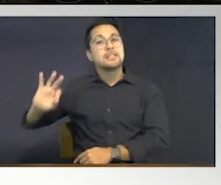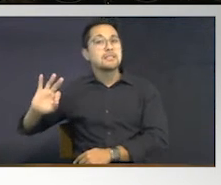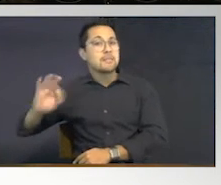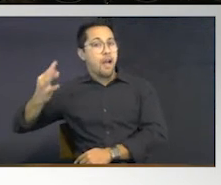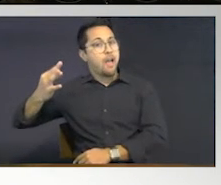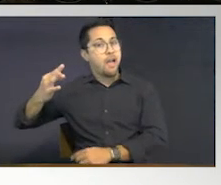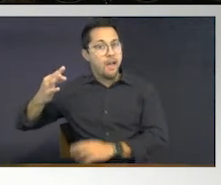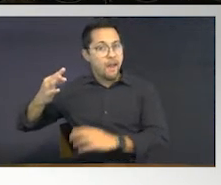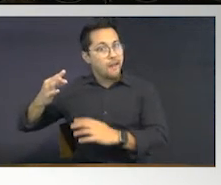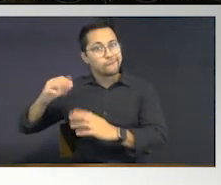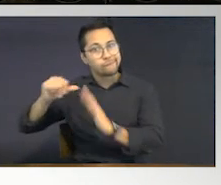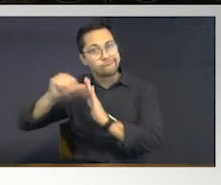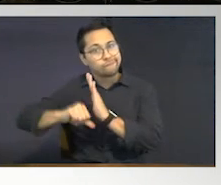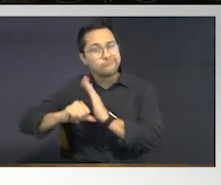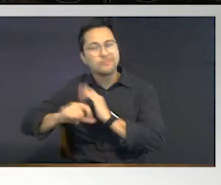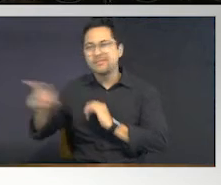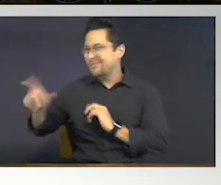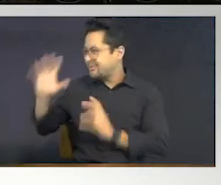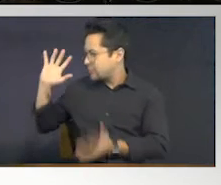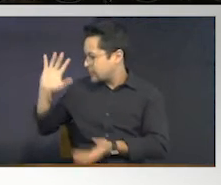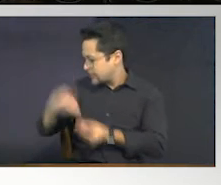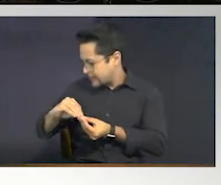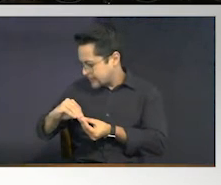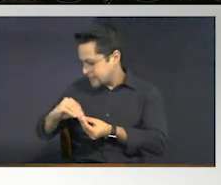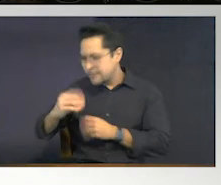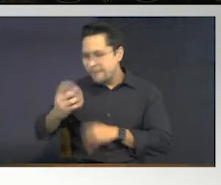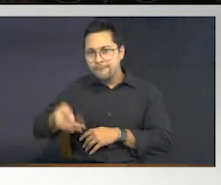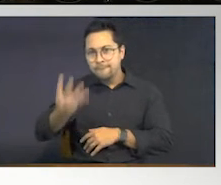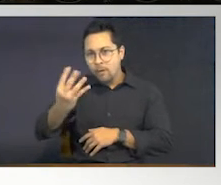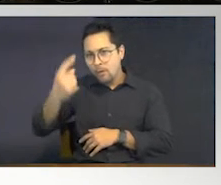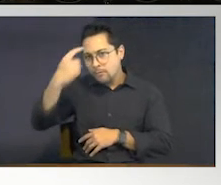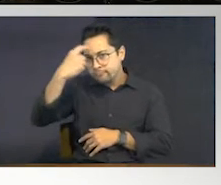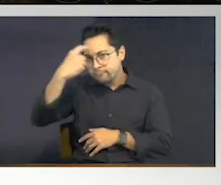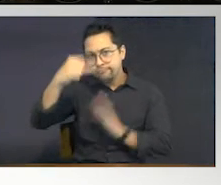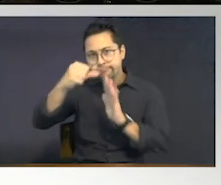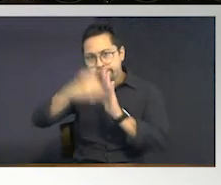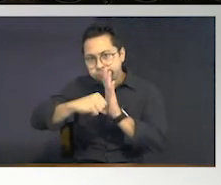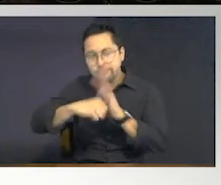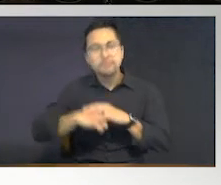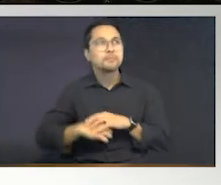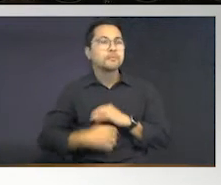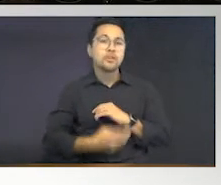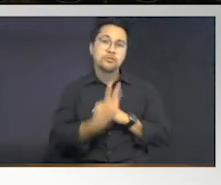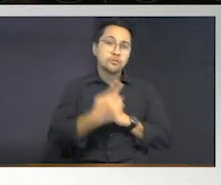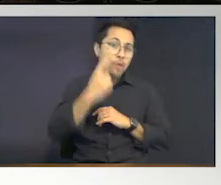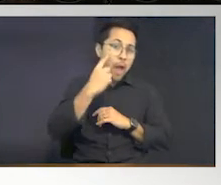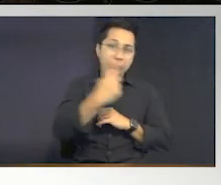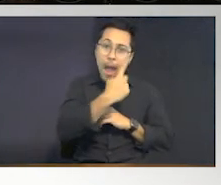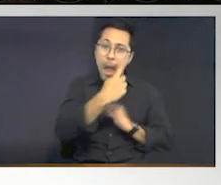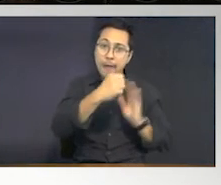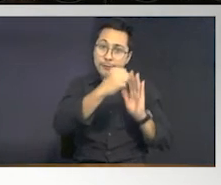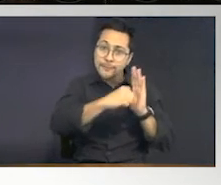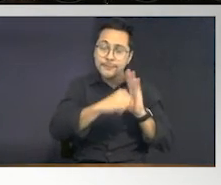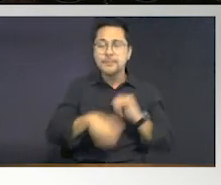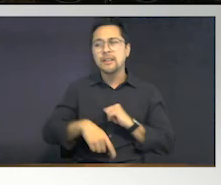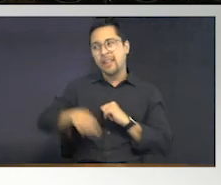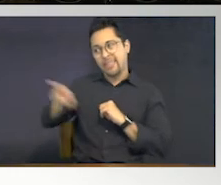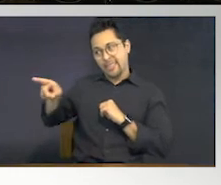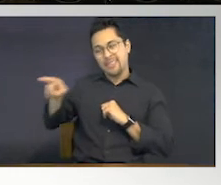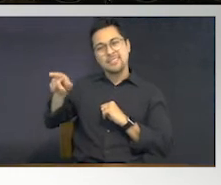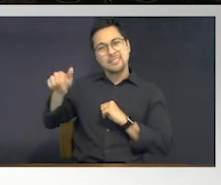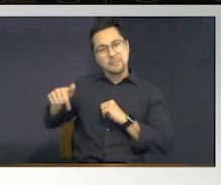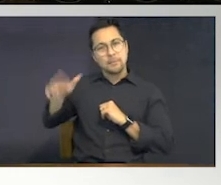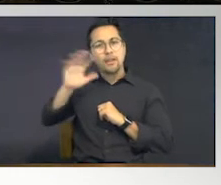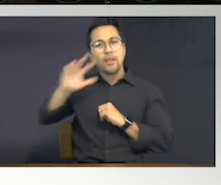So he's had a total of 4 brain surgeries, 2 eye surgeries, and this will be his